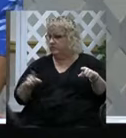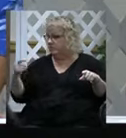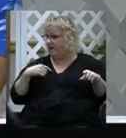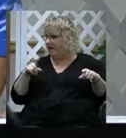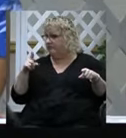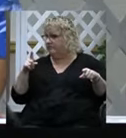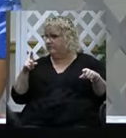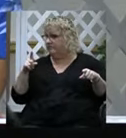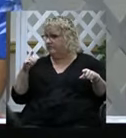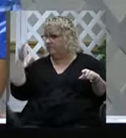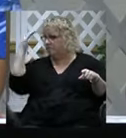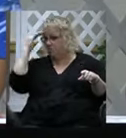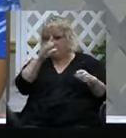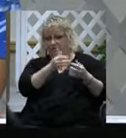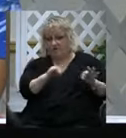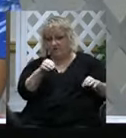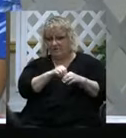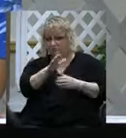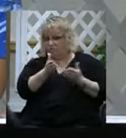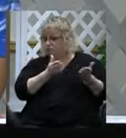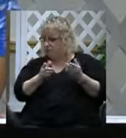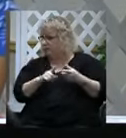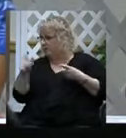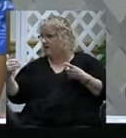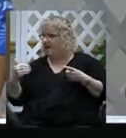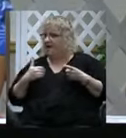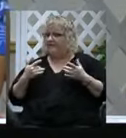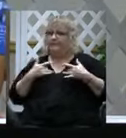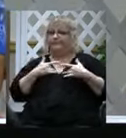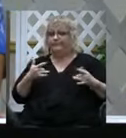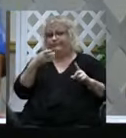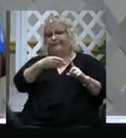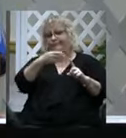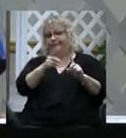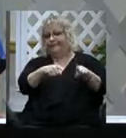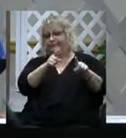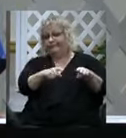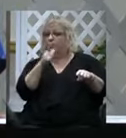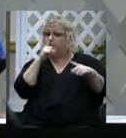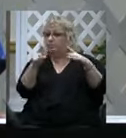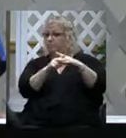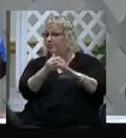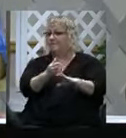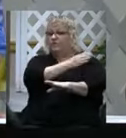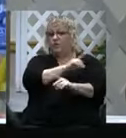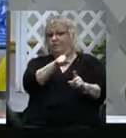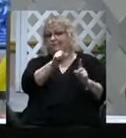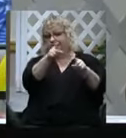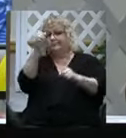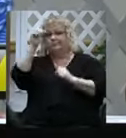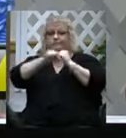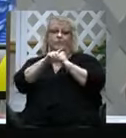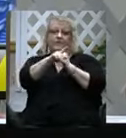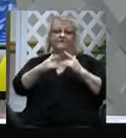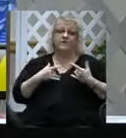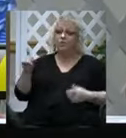of the recipients of your service. Perhaps you have trends of who's appeared before, or where you're going to promote this